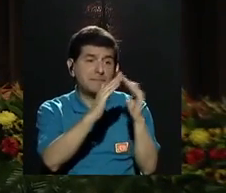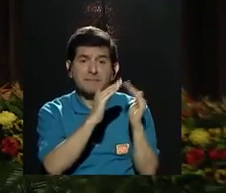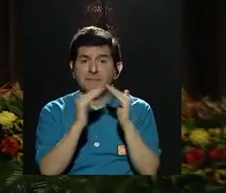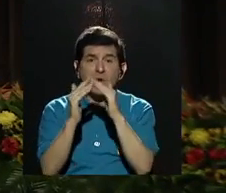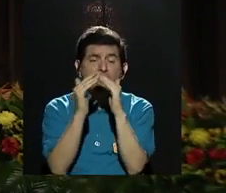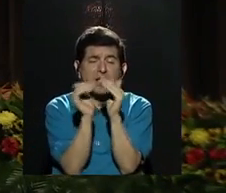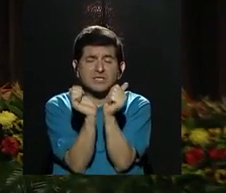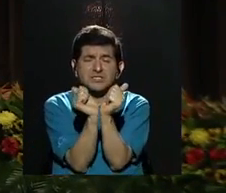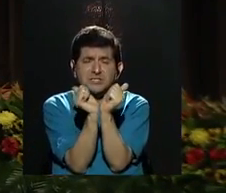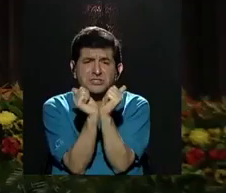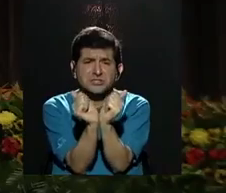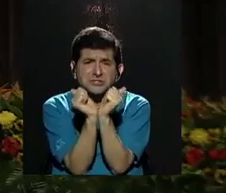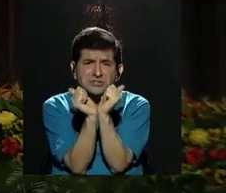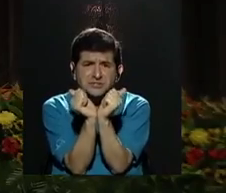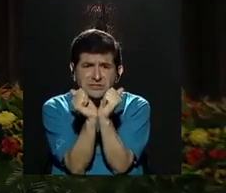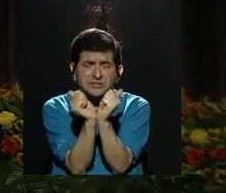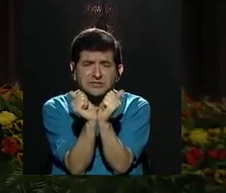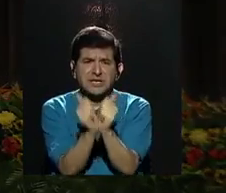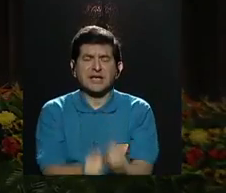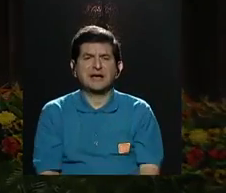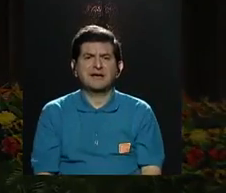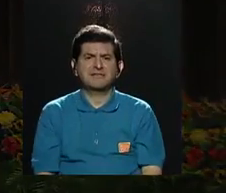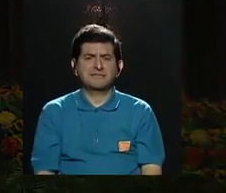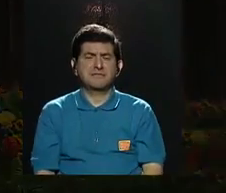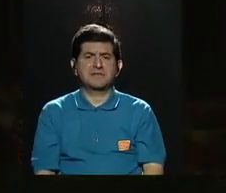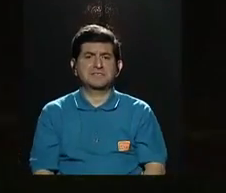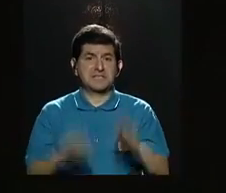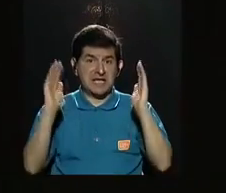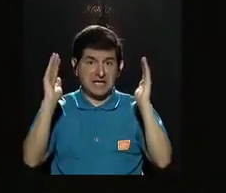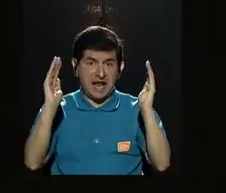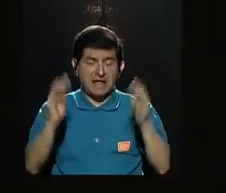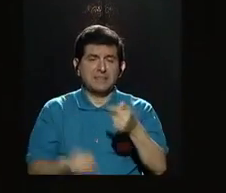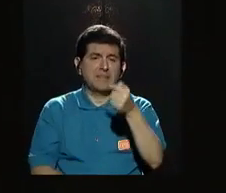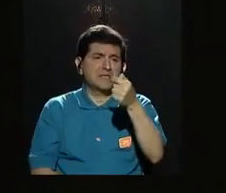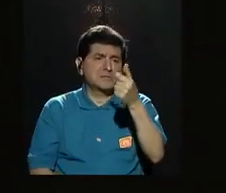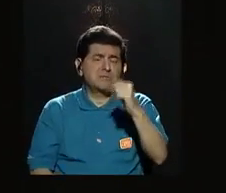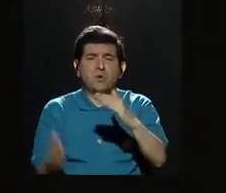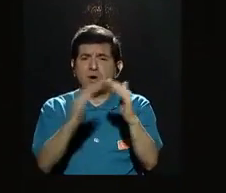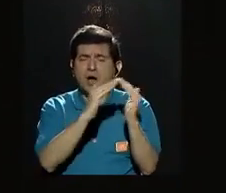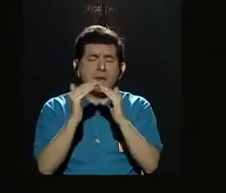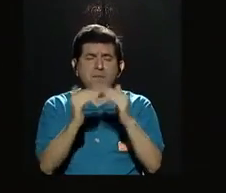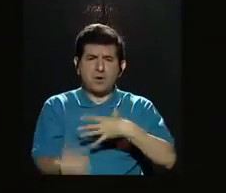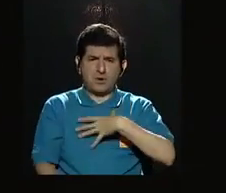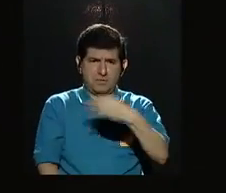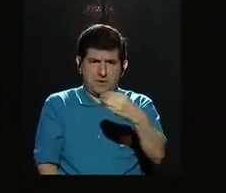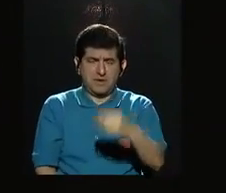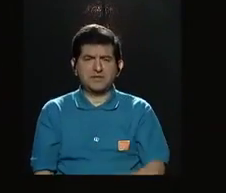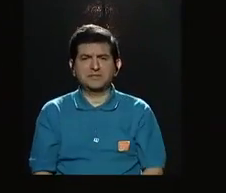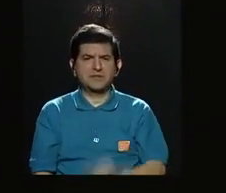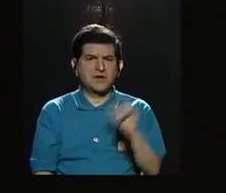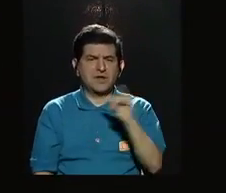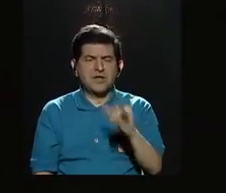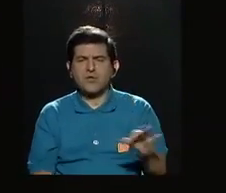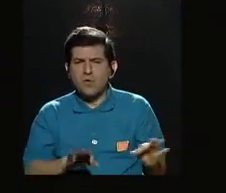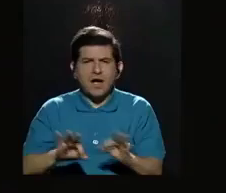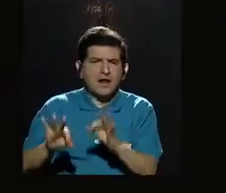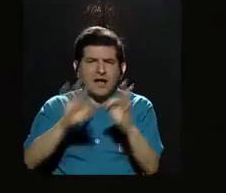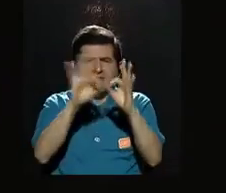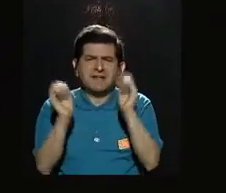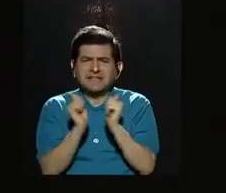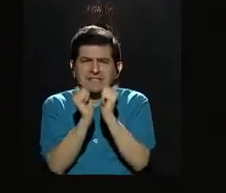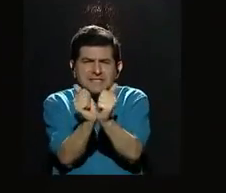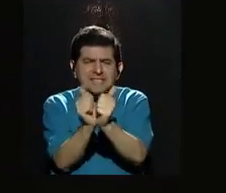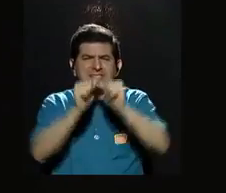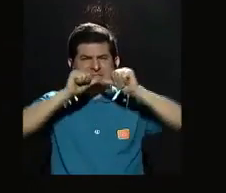small white populations. As the ghosts of slavery continue to